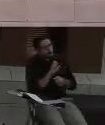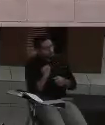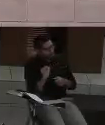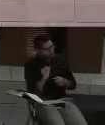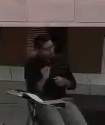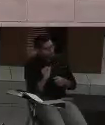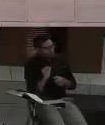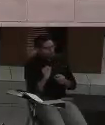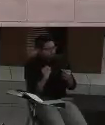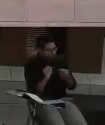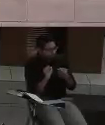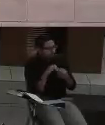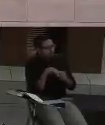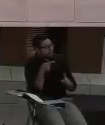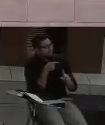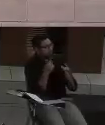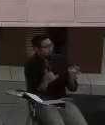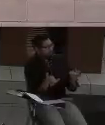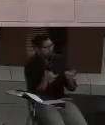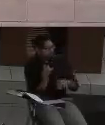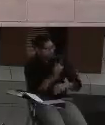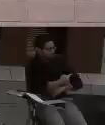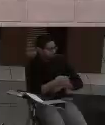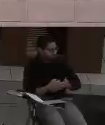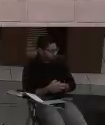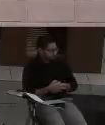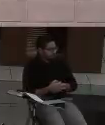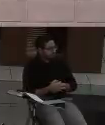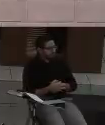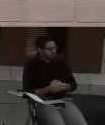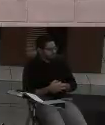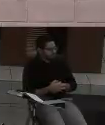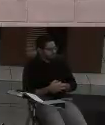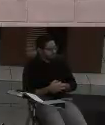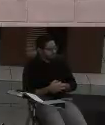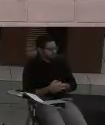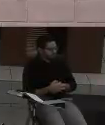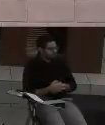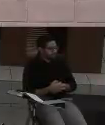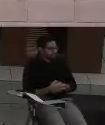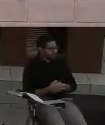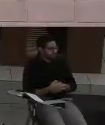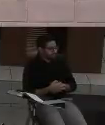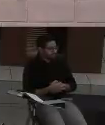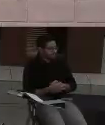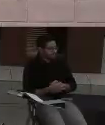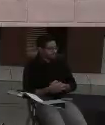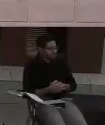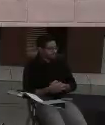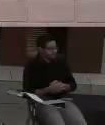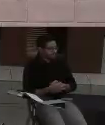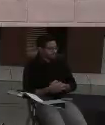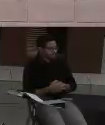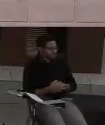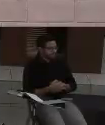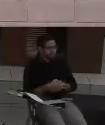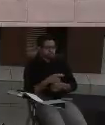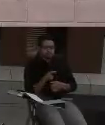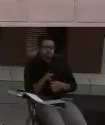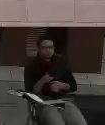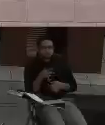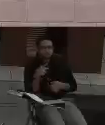world as it is today into a place of peace. As I looked at what Jesus was talking about here in this call